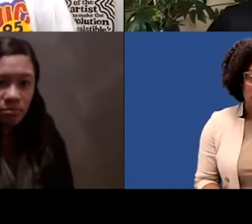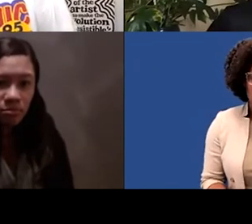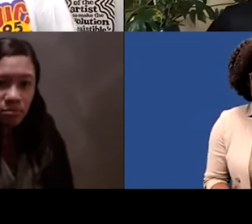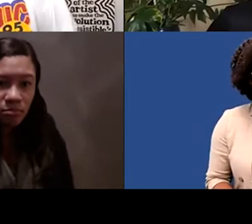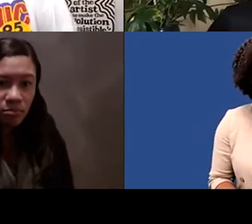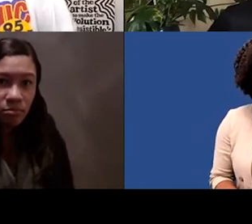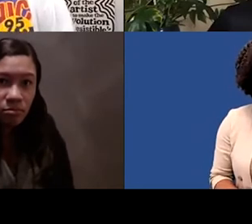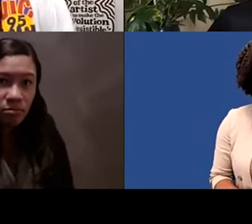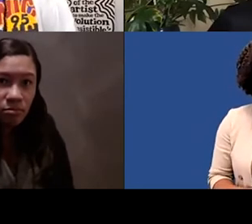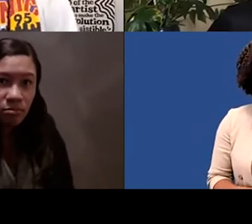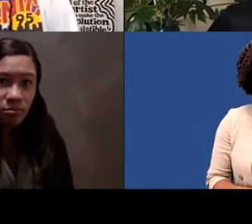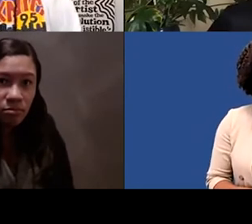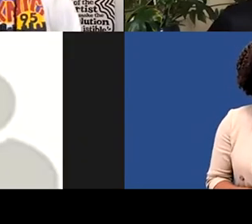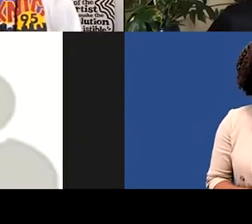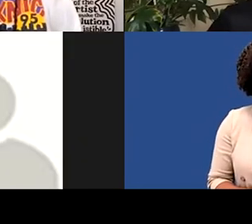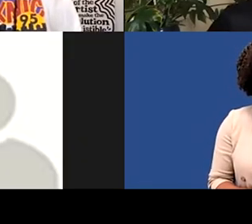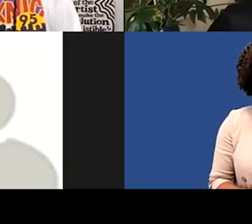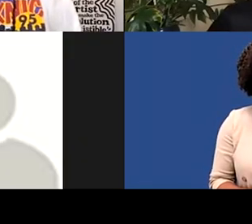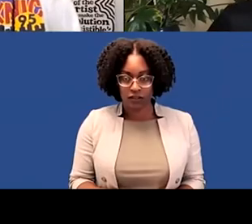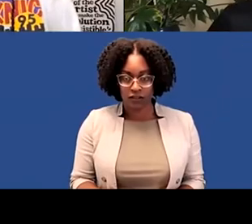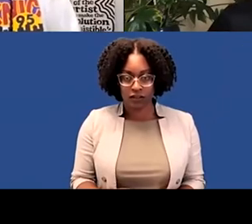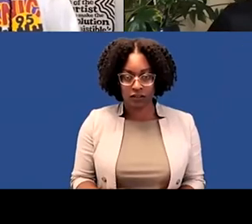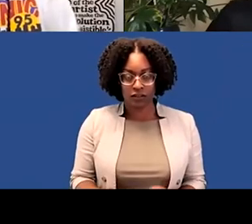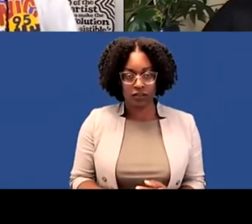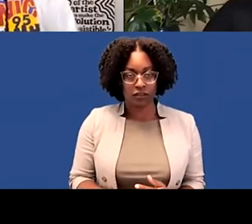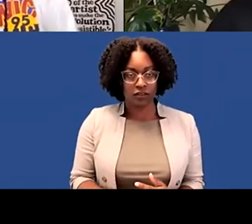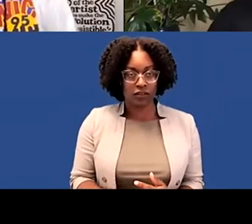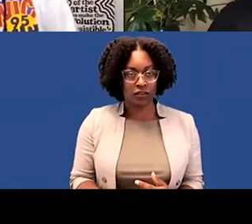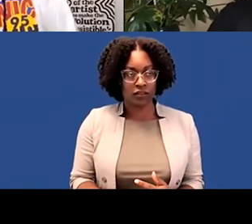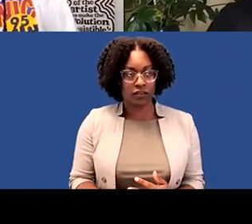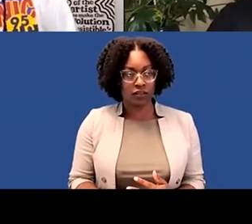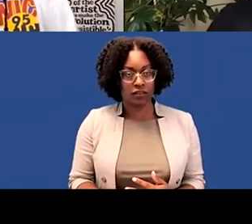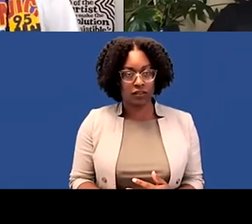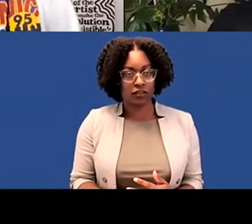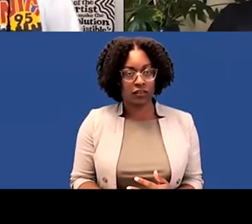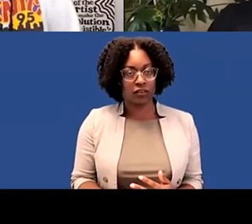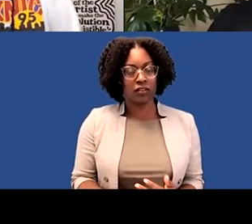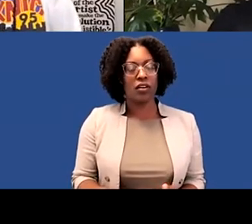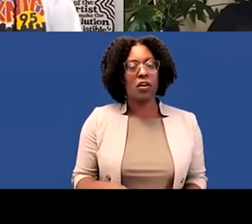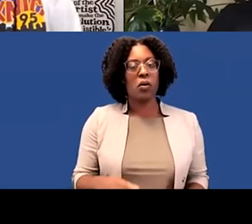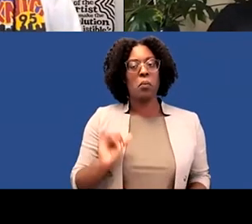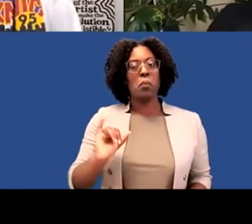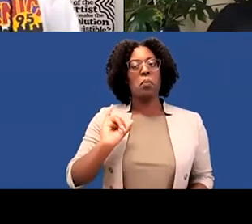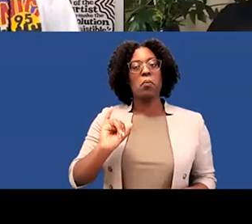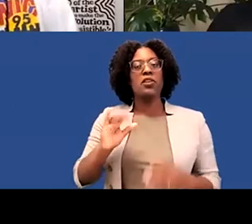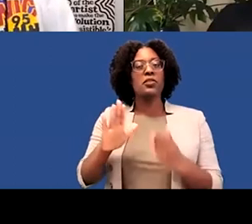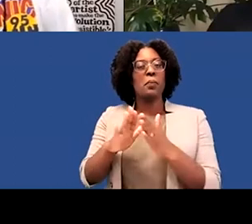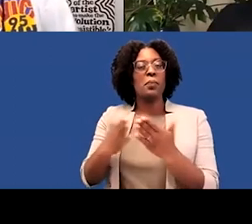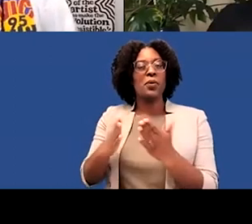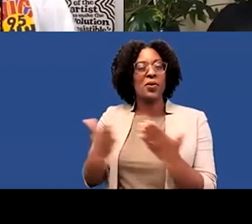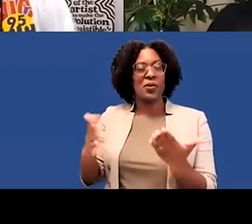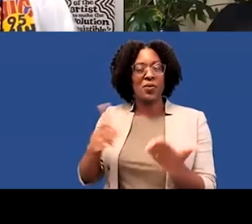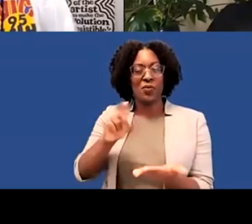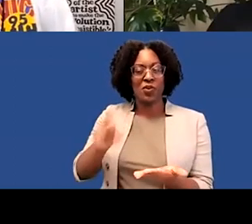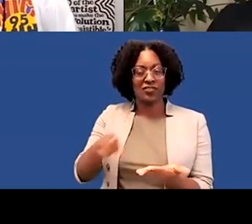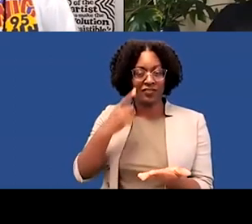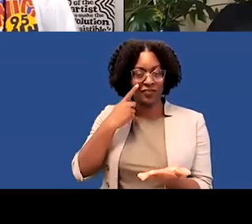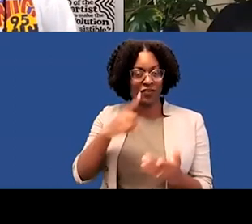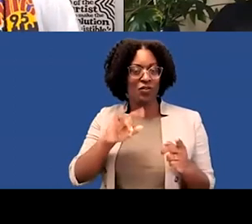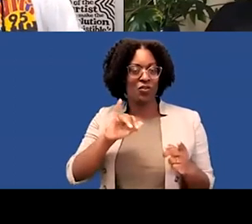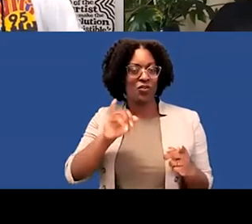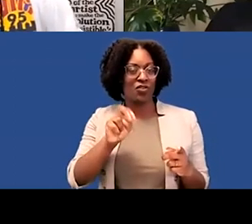Okay. I'll ask a book question. This is for Jenna. I guess, and I can answer it too.